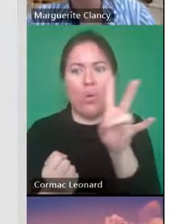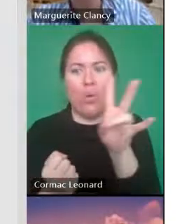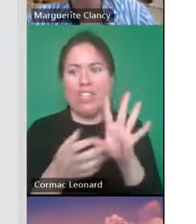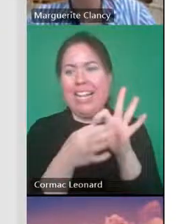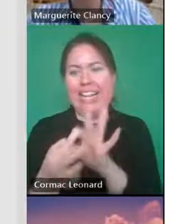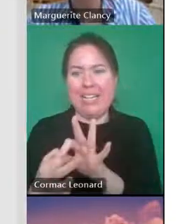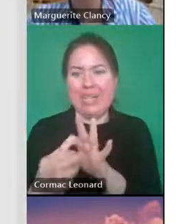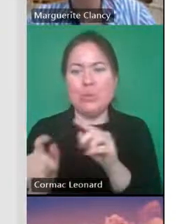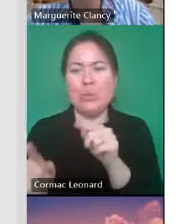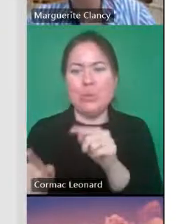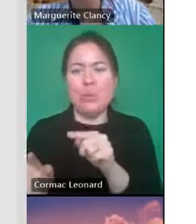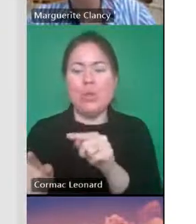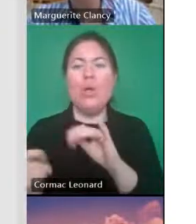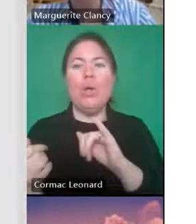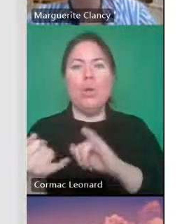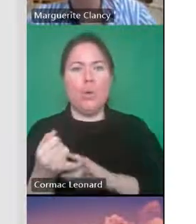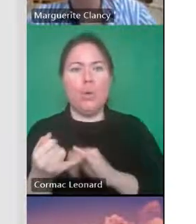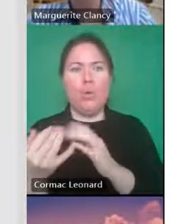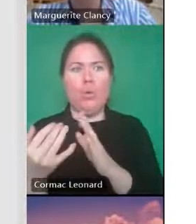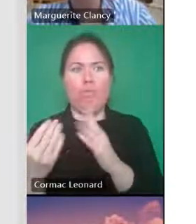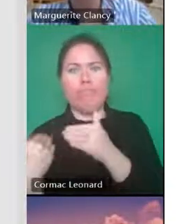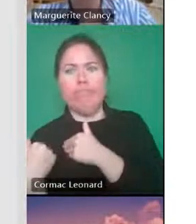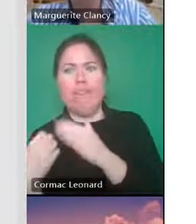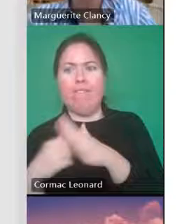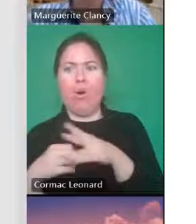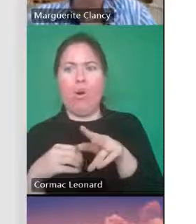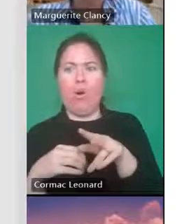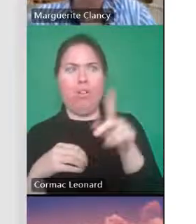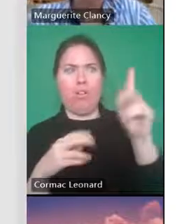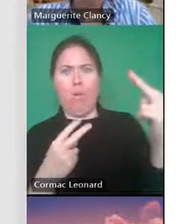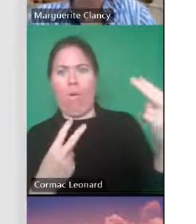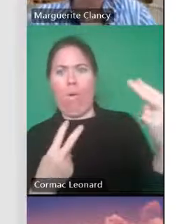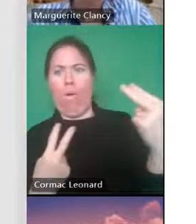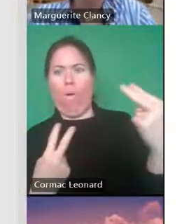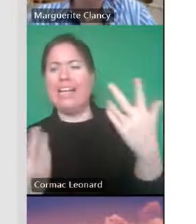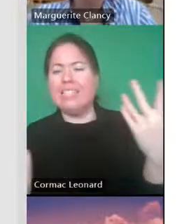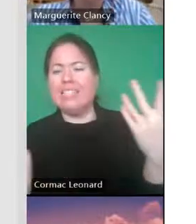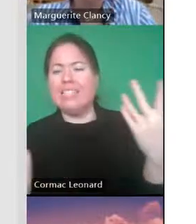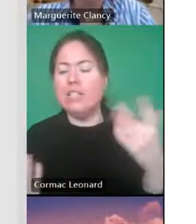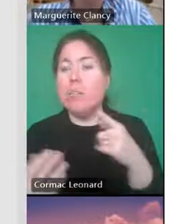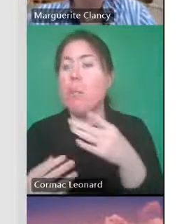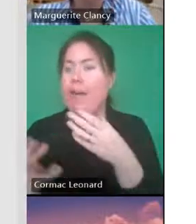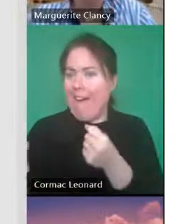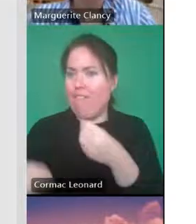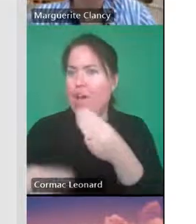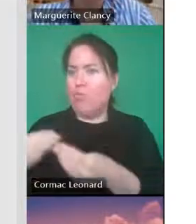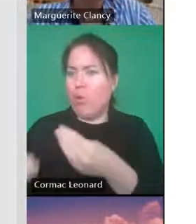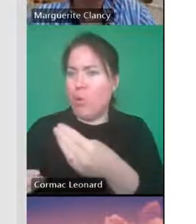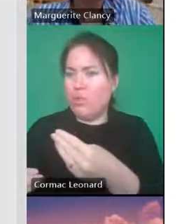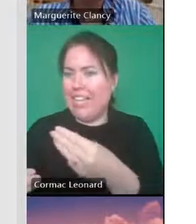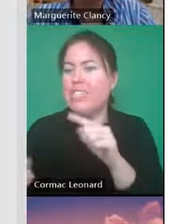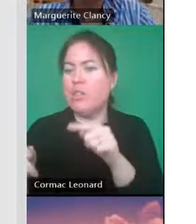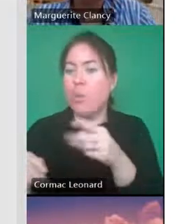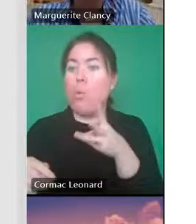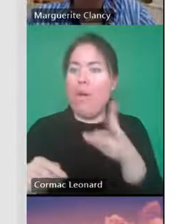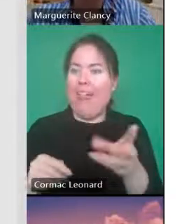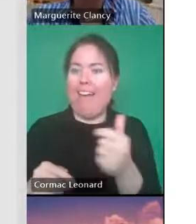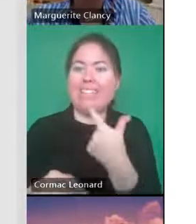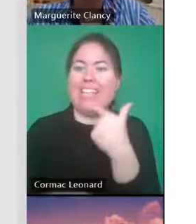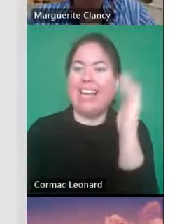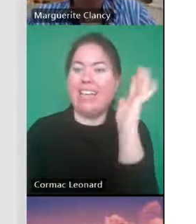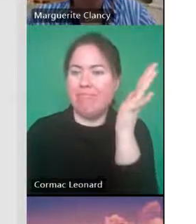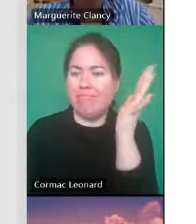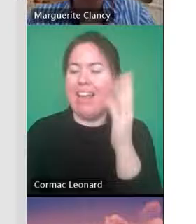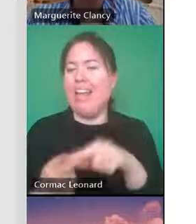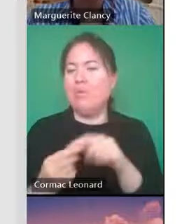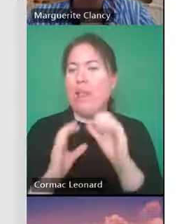relation to people who are oversighted. And as I said, we have a process there, and we'll have a further webinar, and the communication